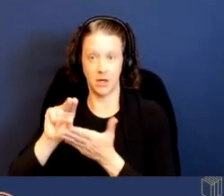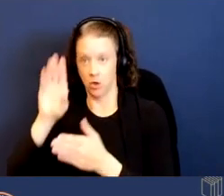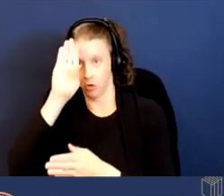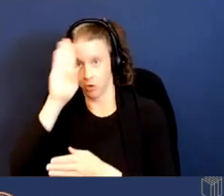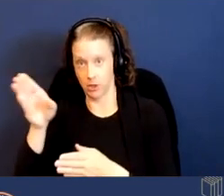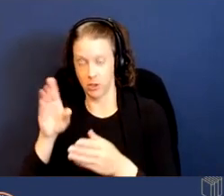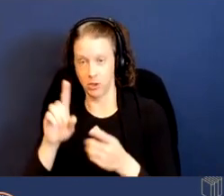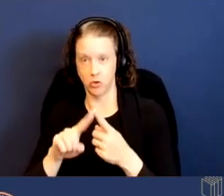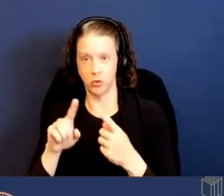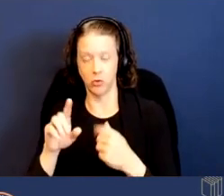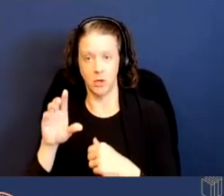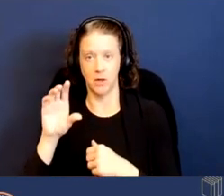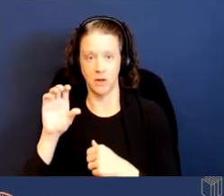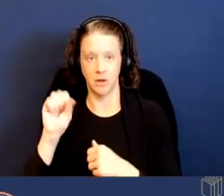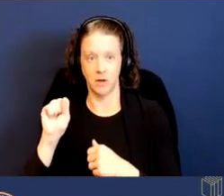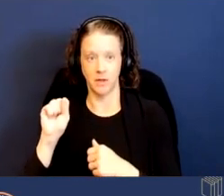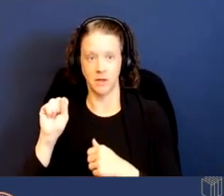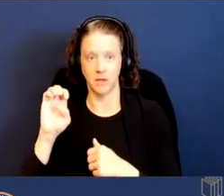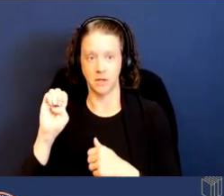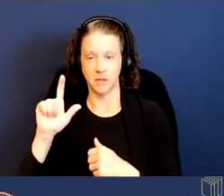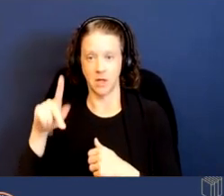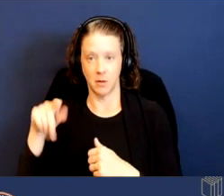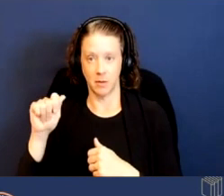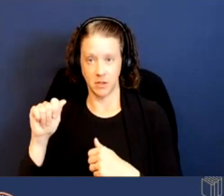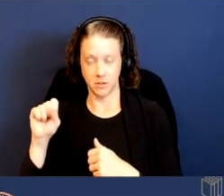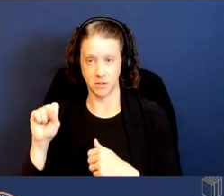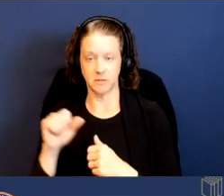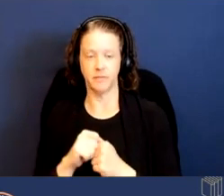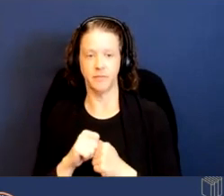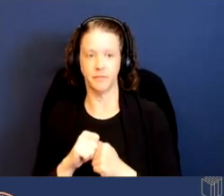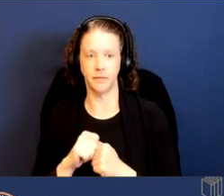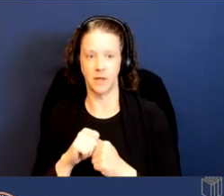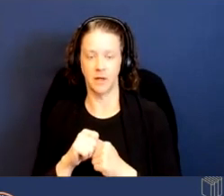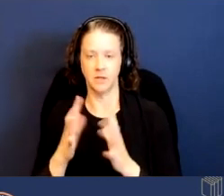directly to the special education local plan areas, or SOPAs,